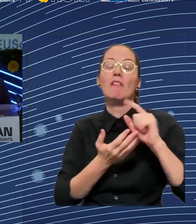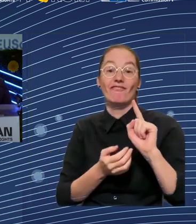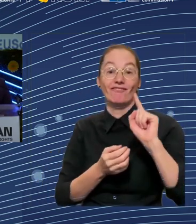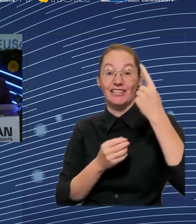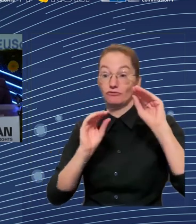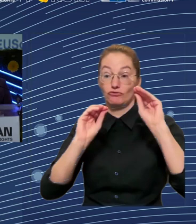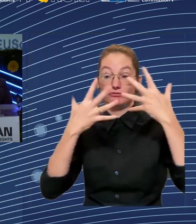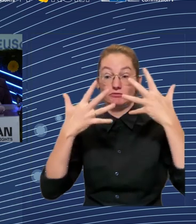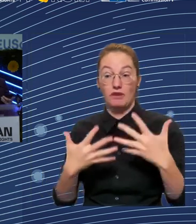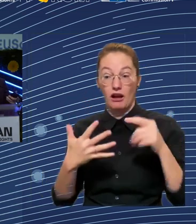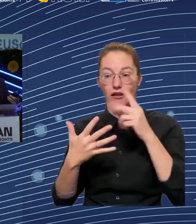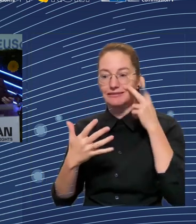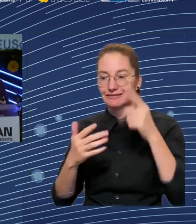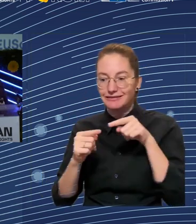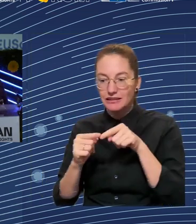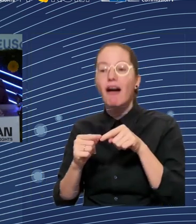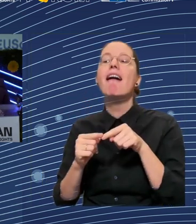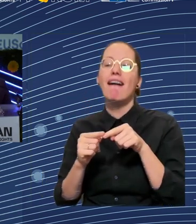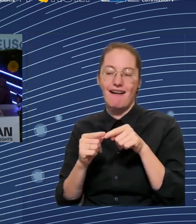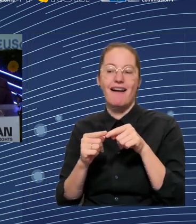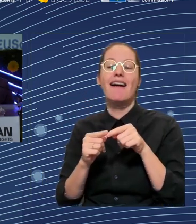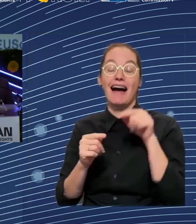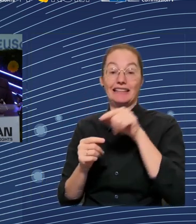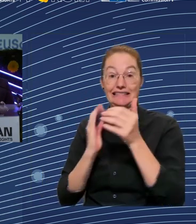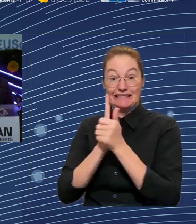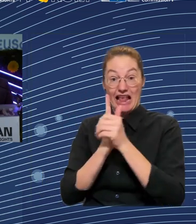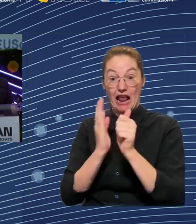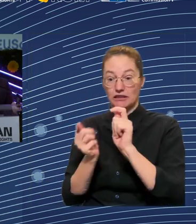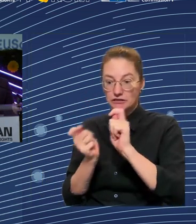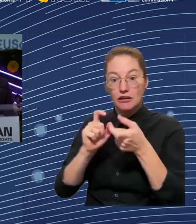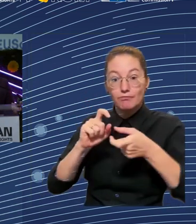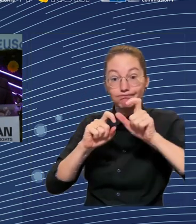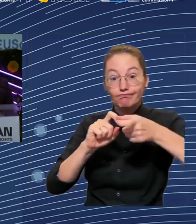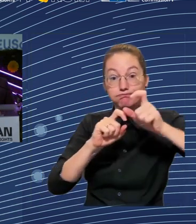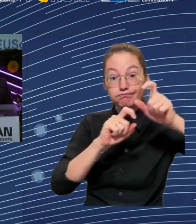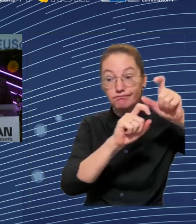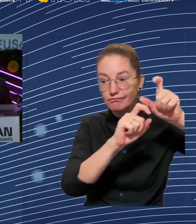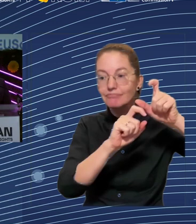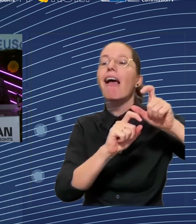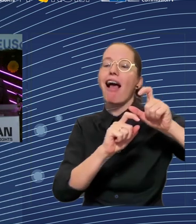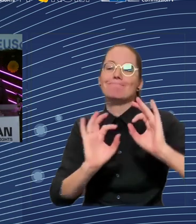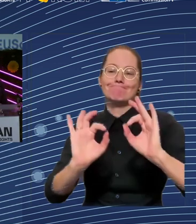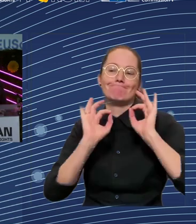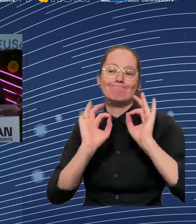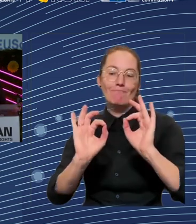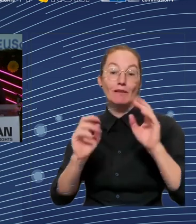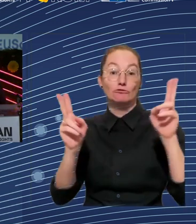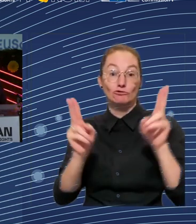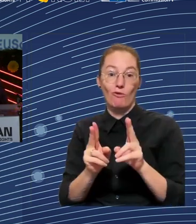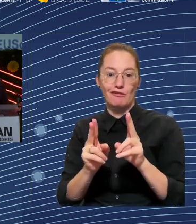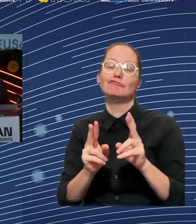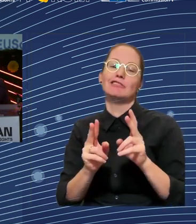effects for women, as shown by the red bar here, as well as older job